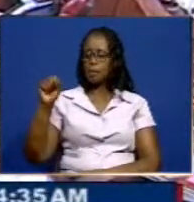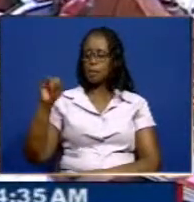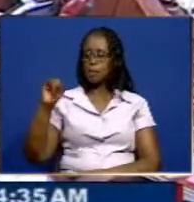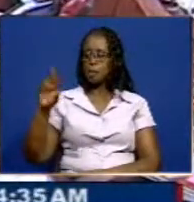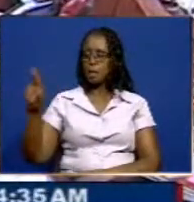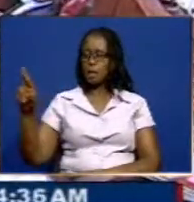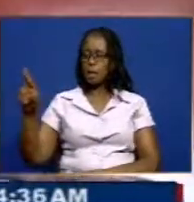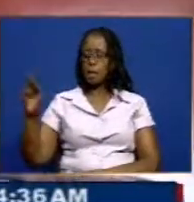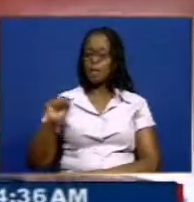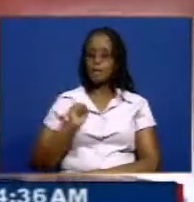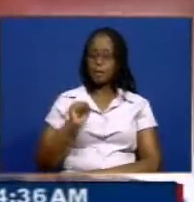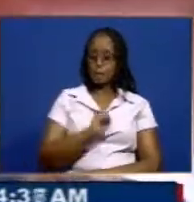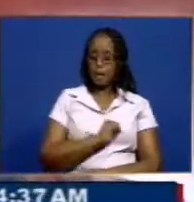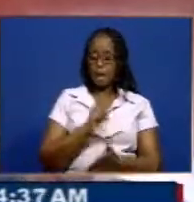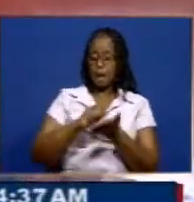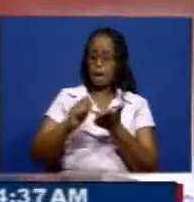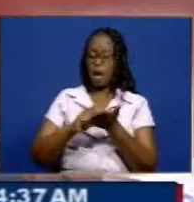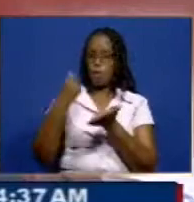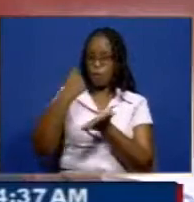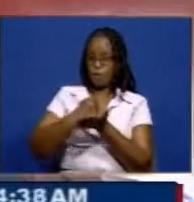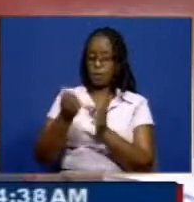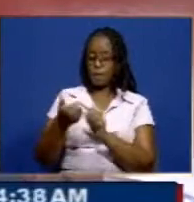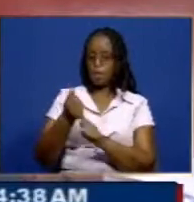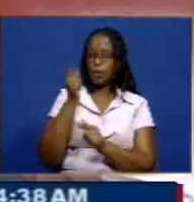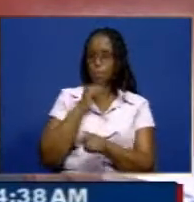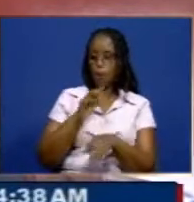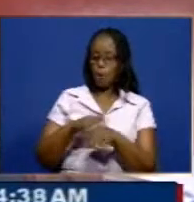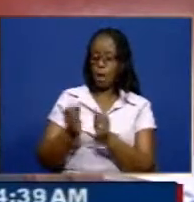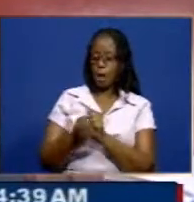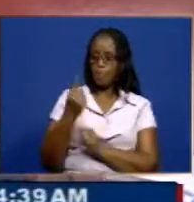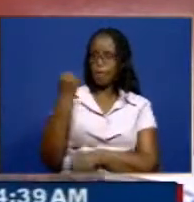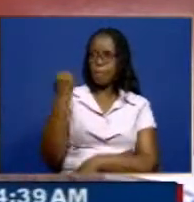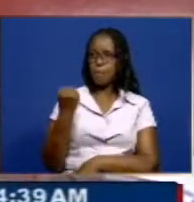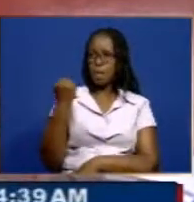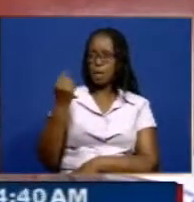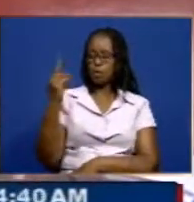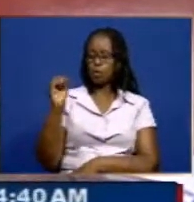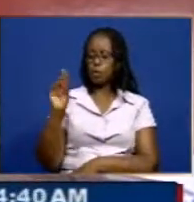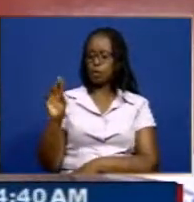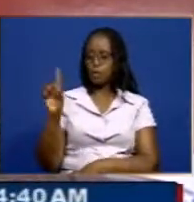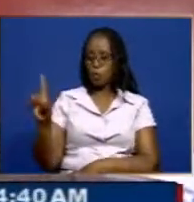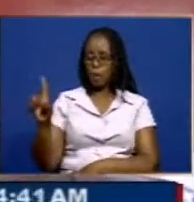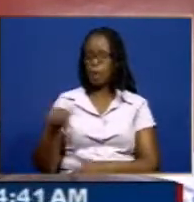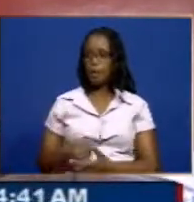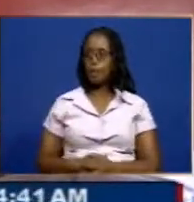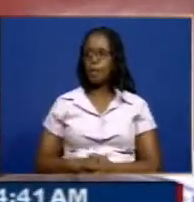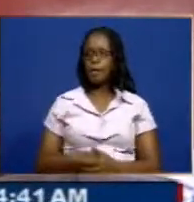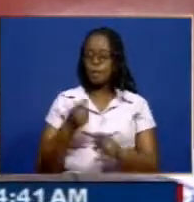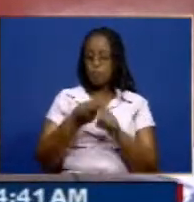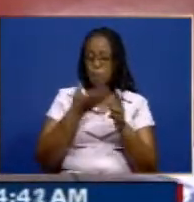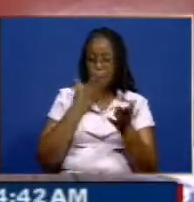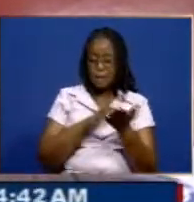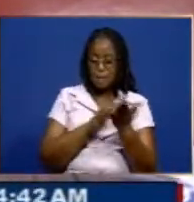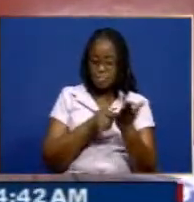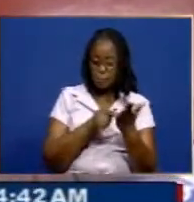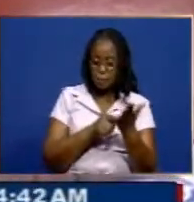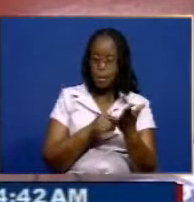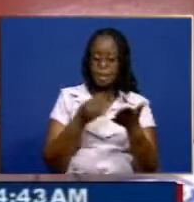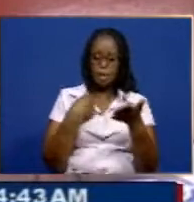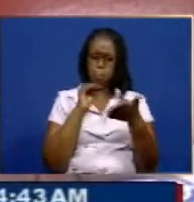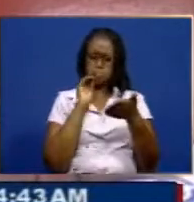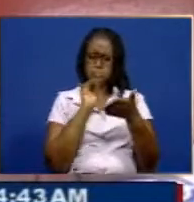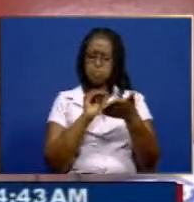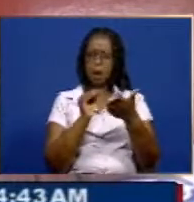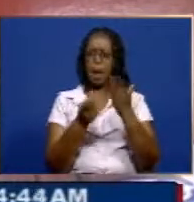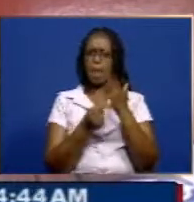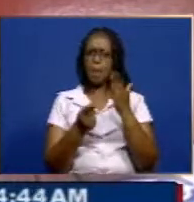clerk's office on the 11th of May 2021. I note also from the face of the letter that it is only addressed to the clerk